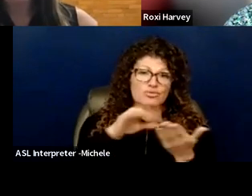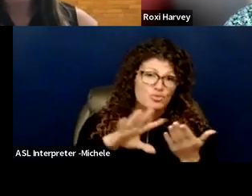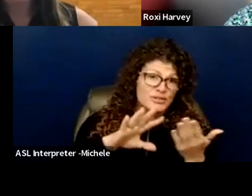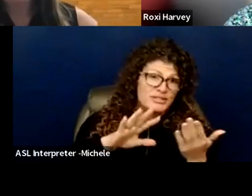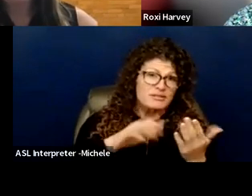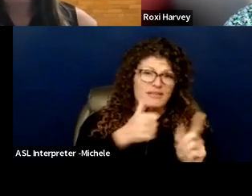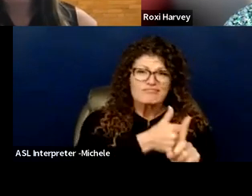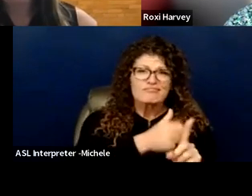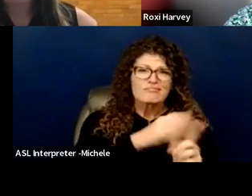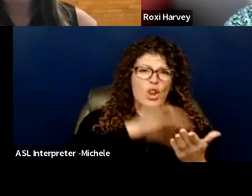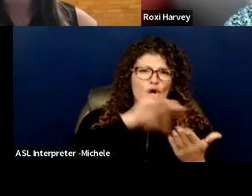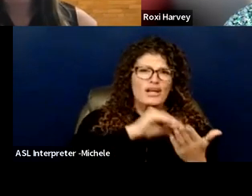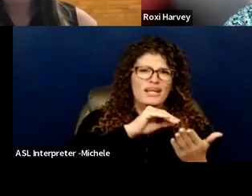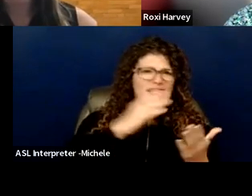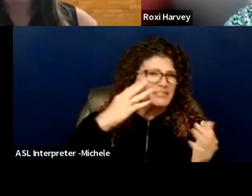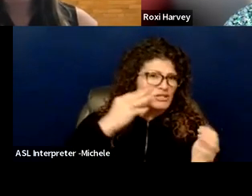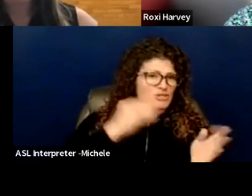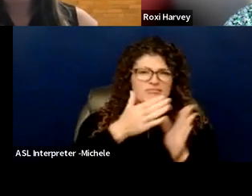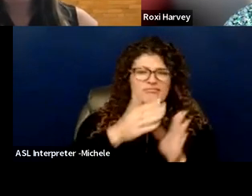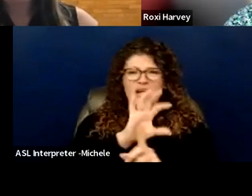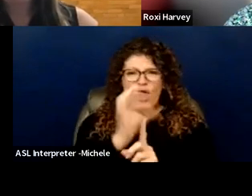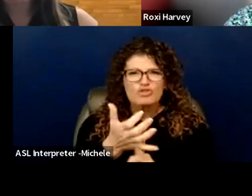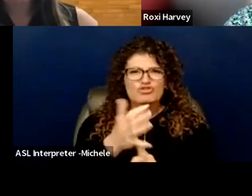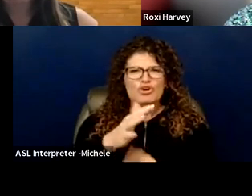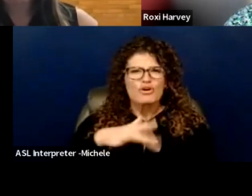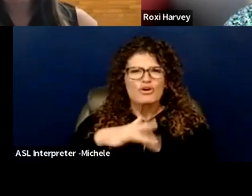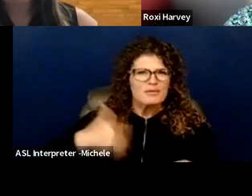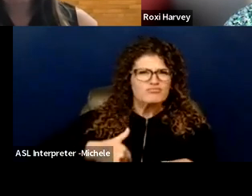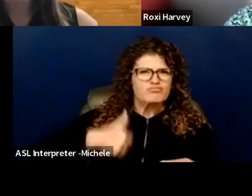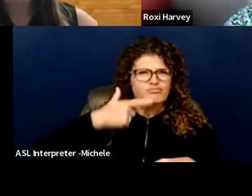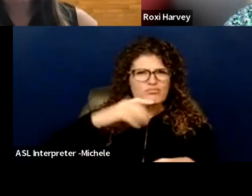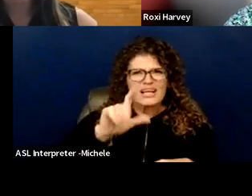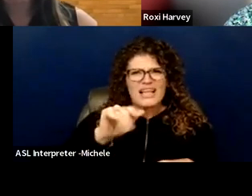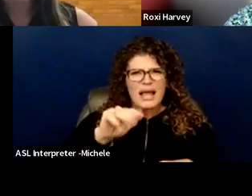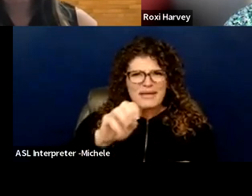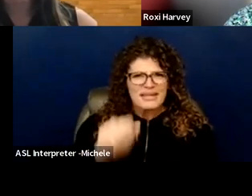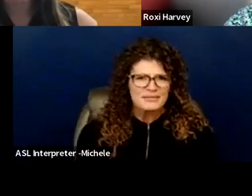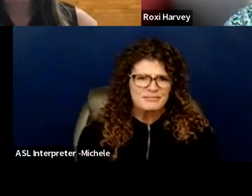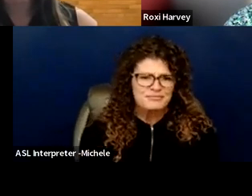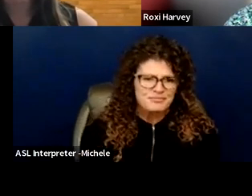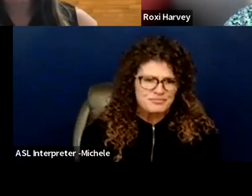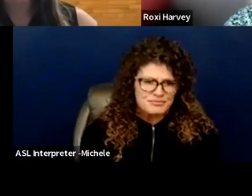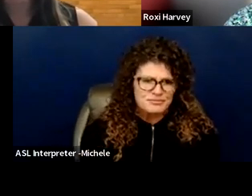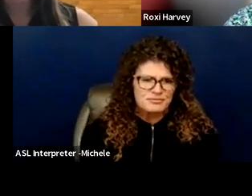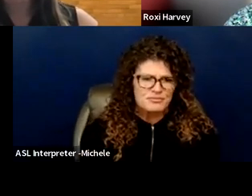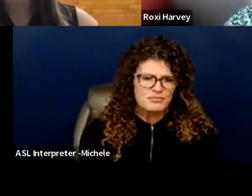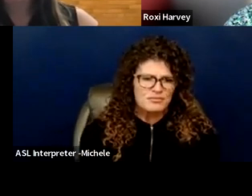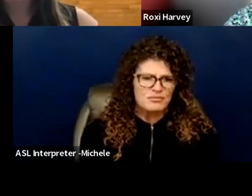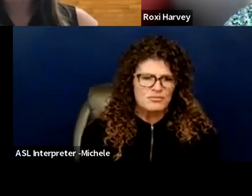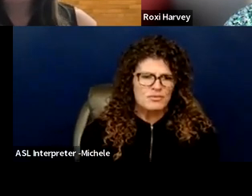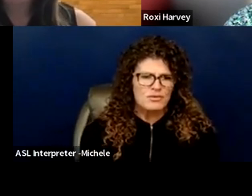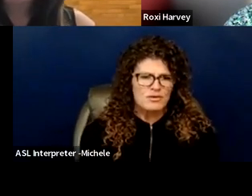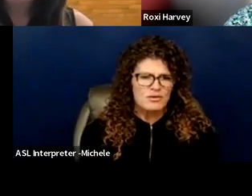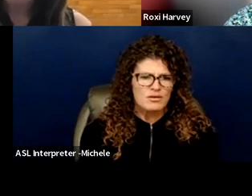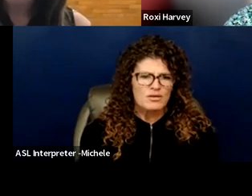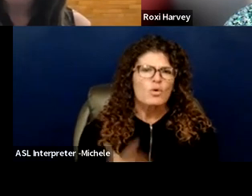experience, as well as climate and culture of schools, and we're able to disaggregate that by different